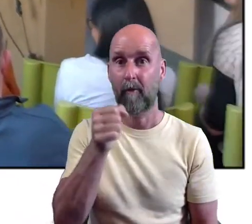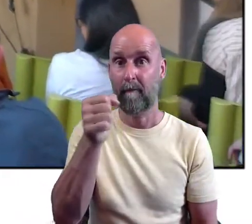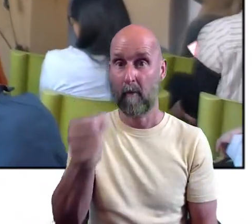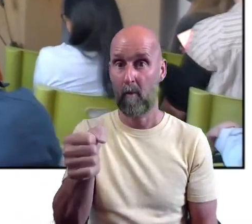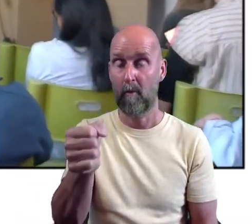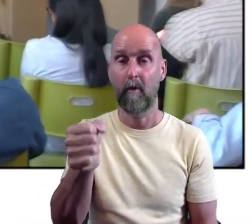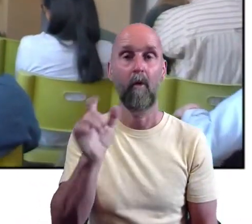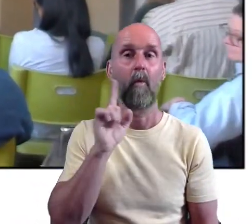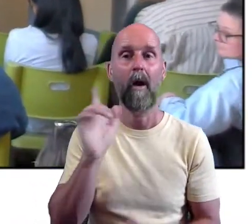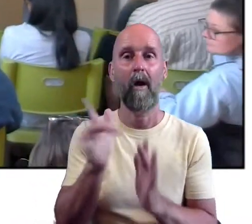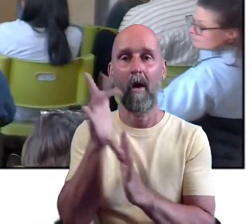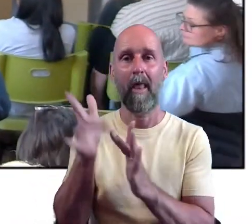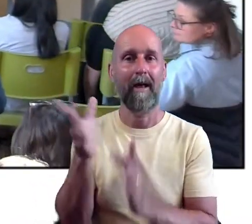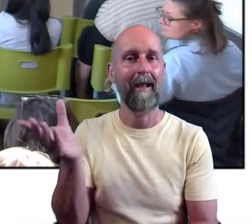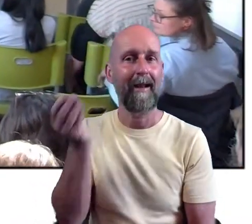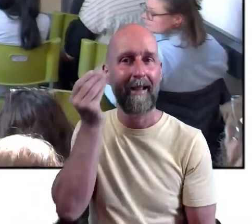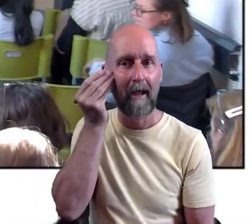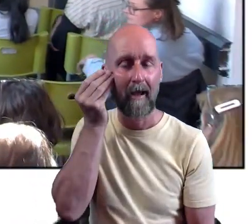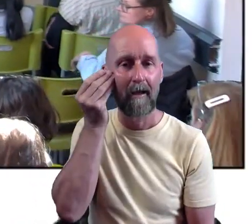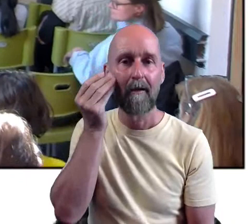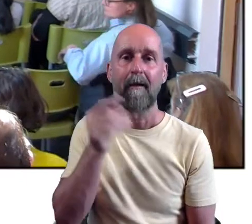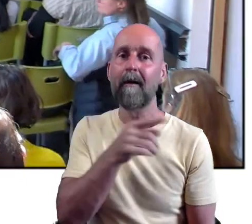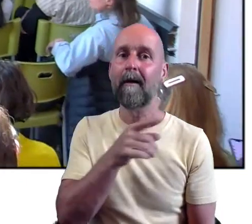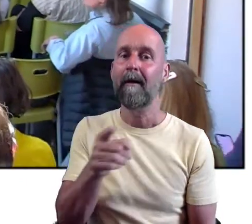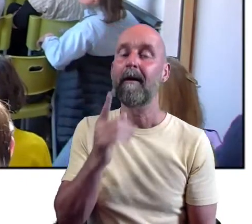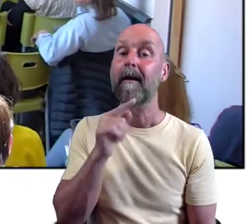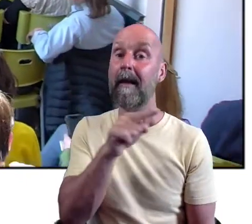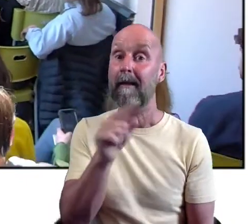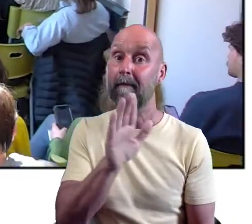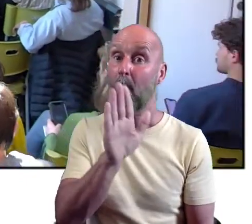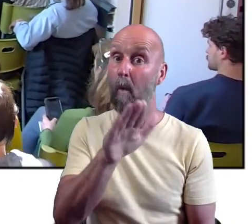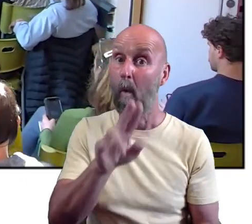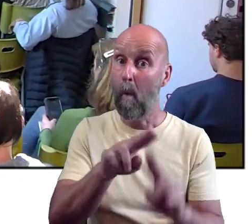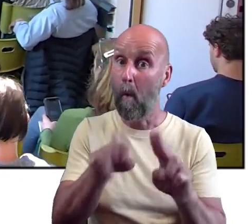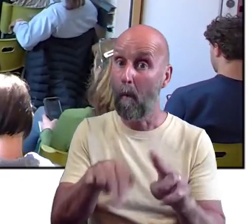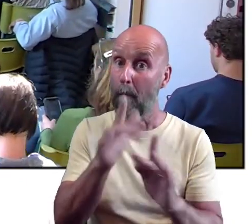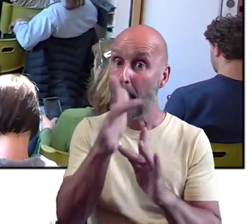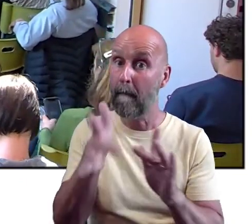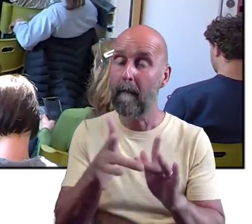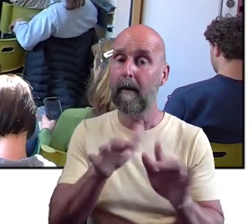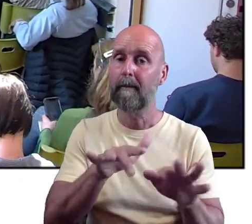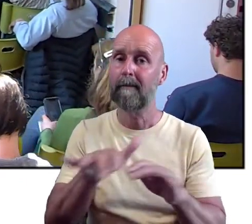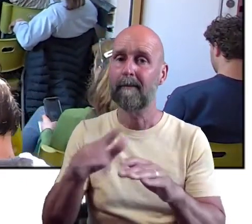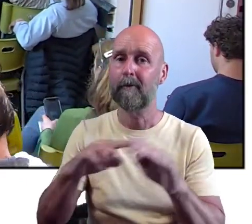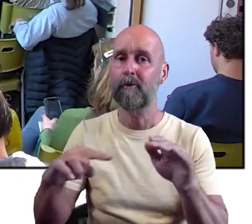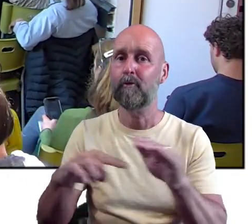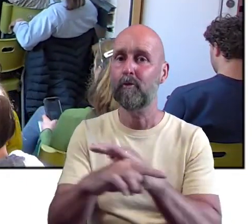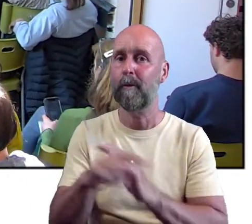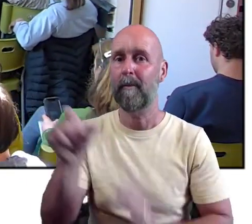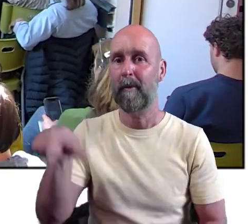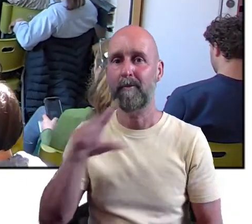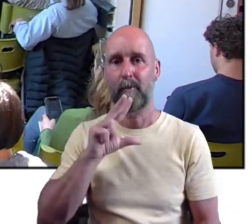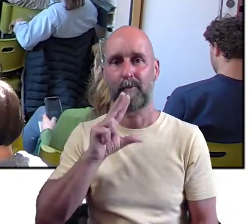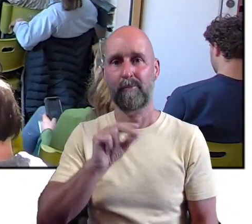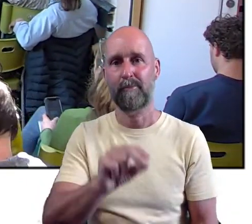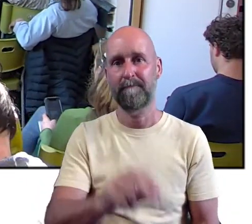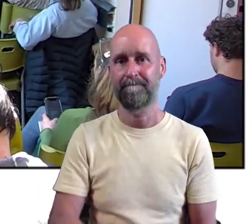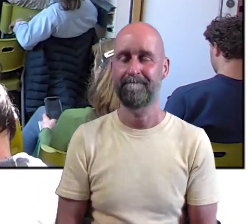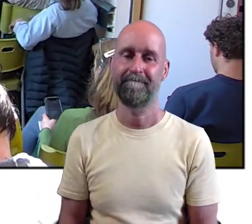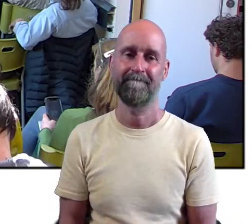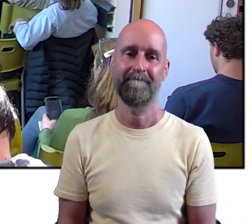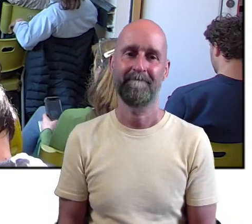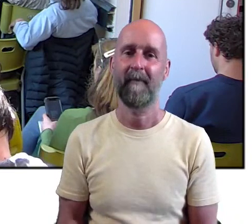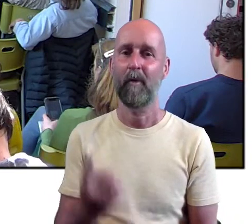hear. If you're at home, stick it in the YouTube chat and Lowe will be your voice in the room. So does anyone want to kick us off?